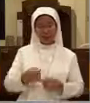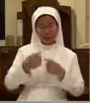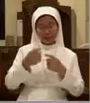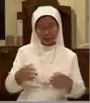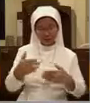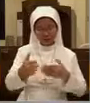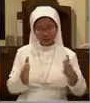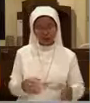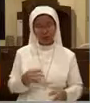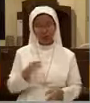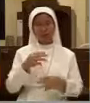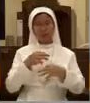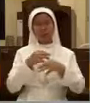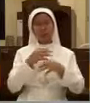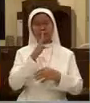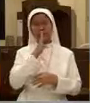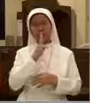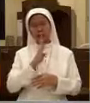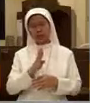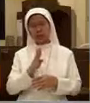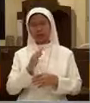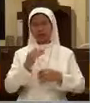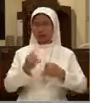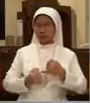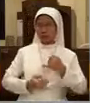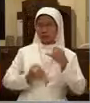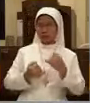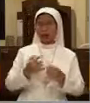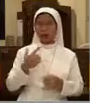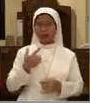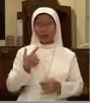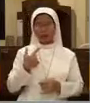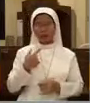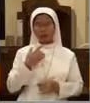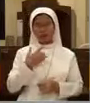joyful. But without surprise, there is no joy.